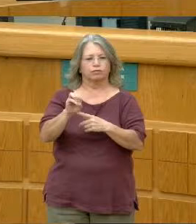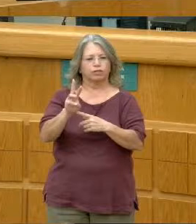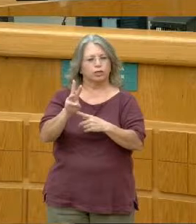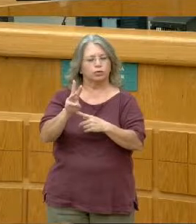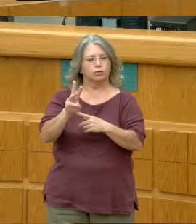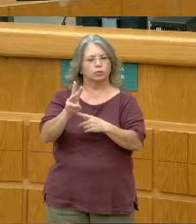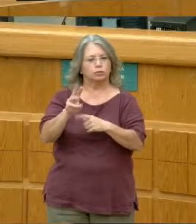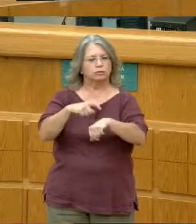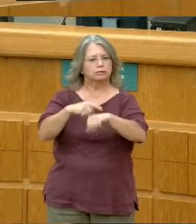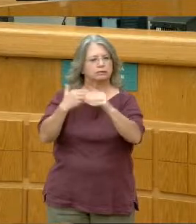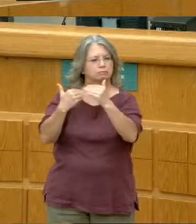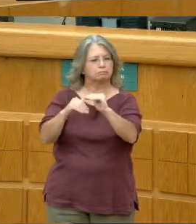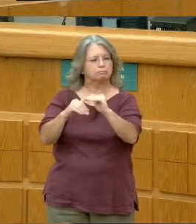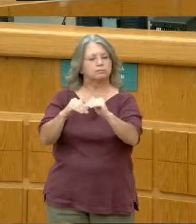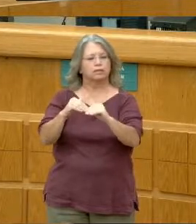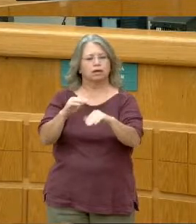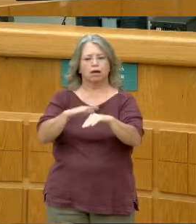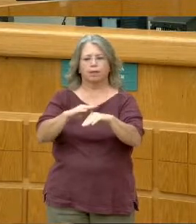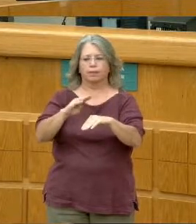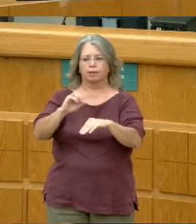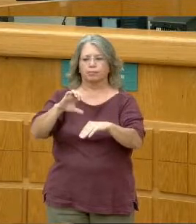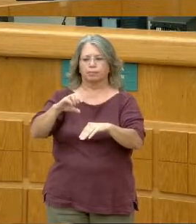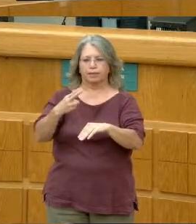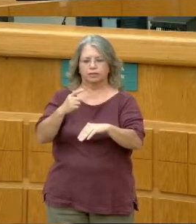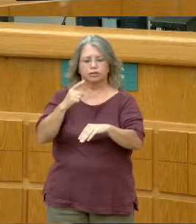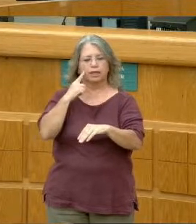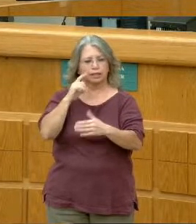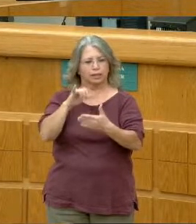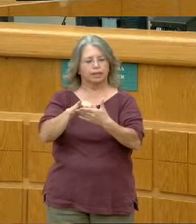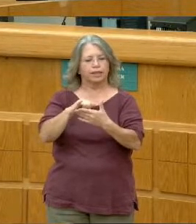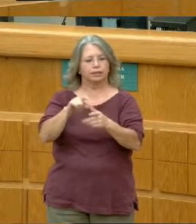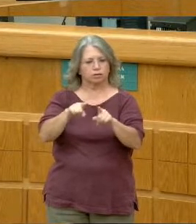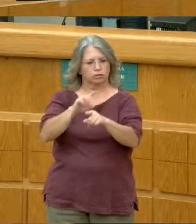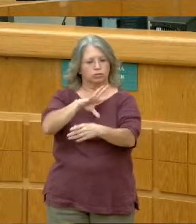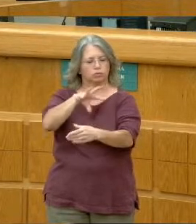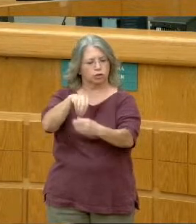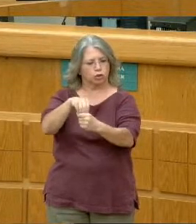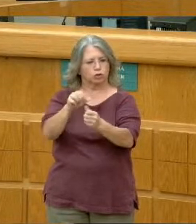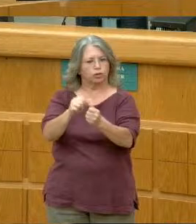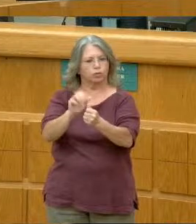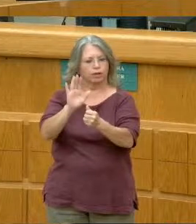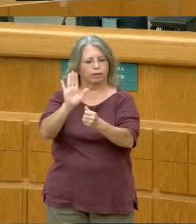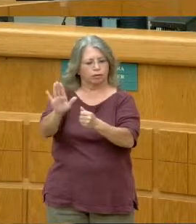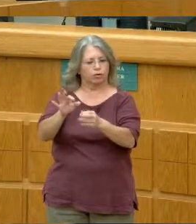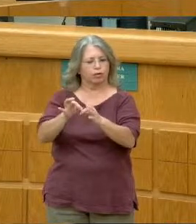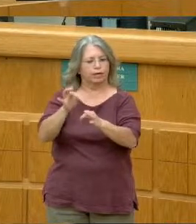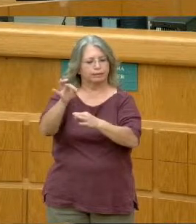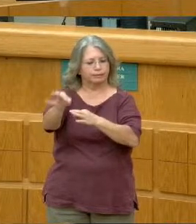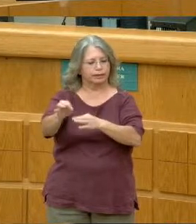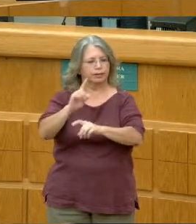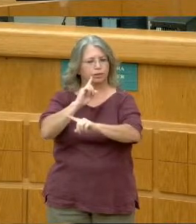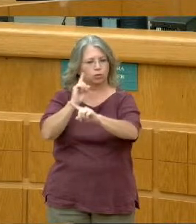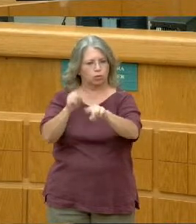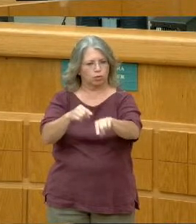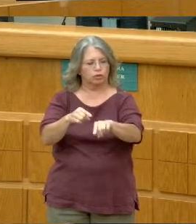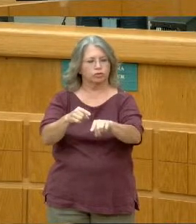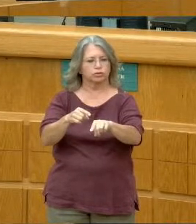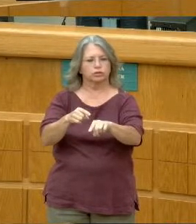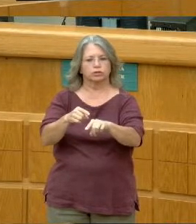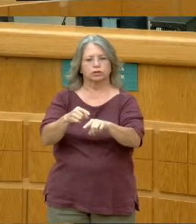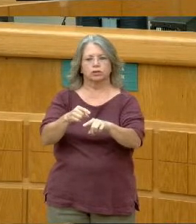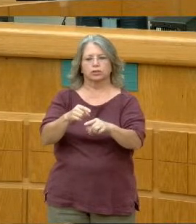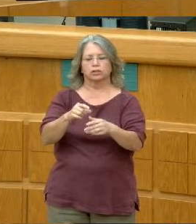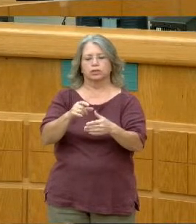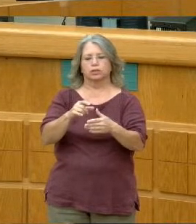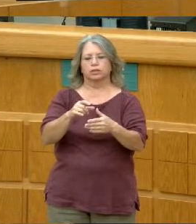within the beaches, I believe, is also part of the extended order that the judge issued, which is